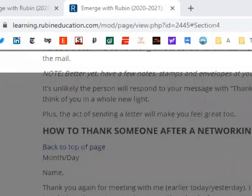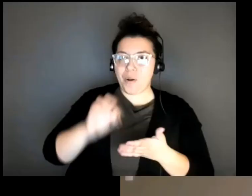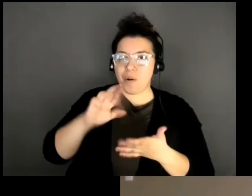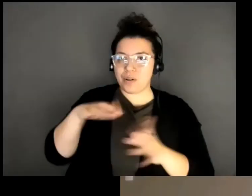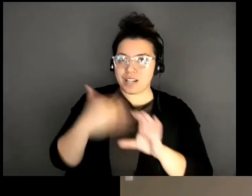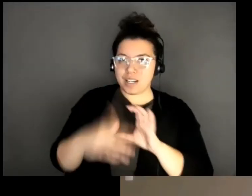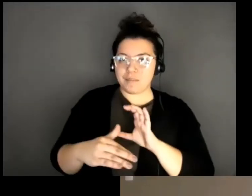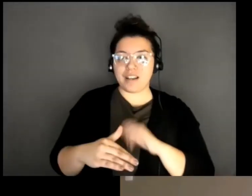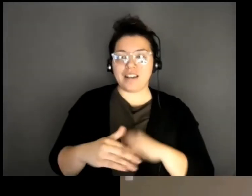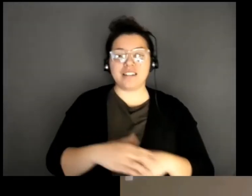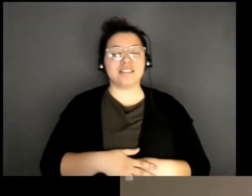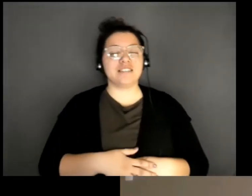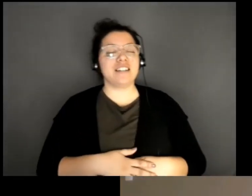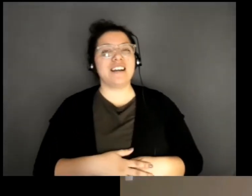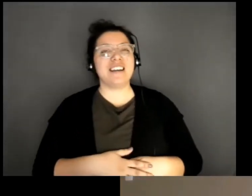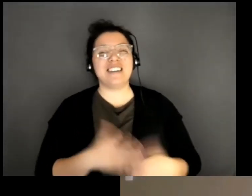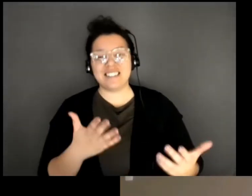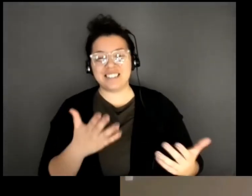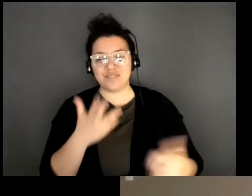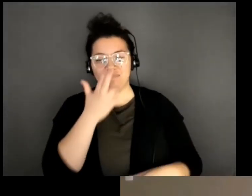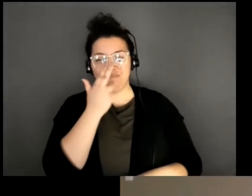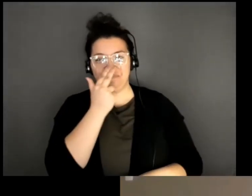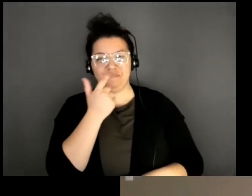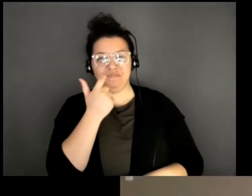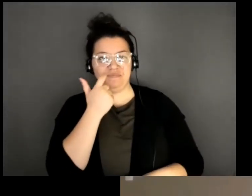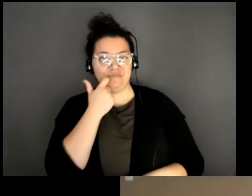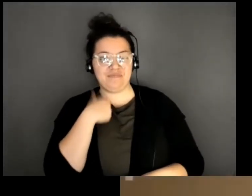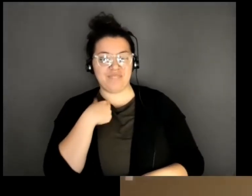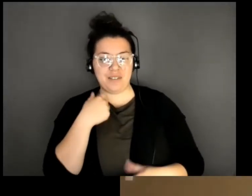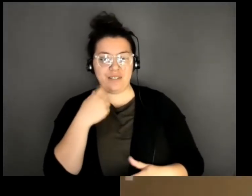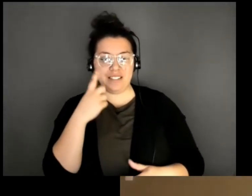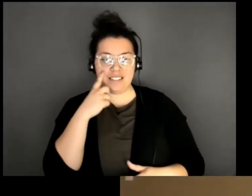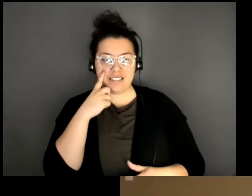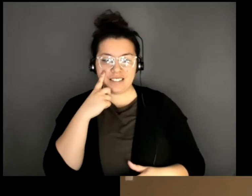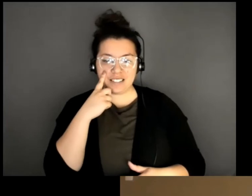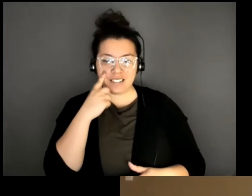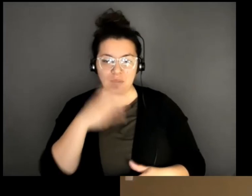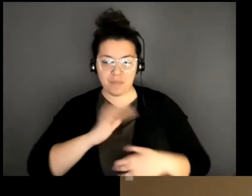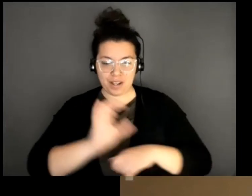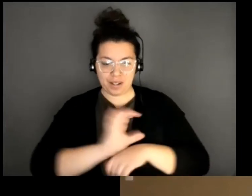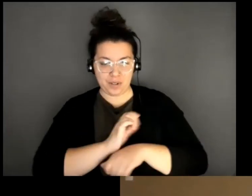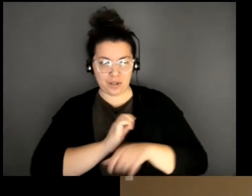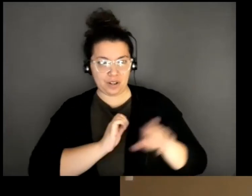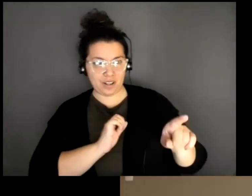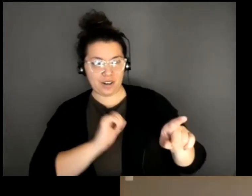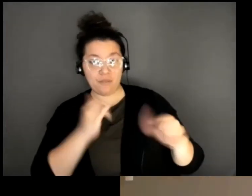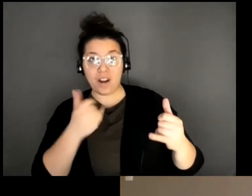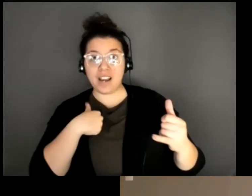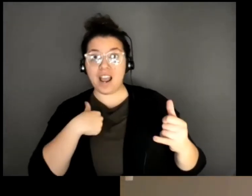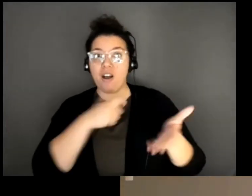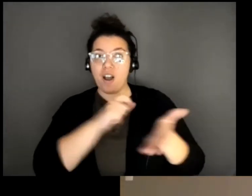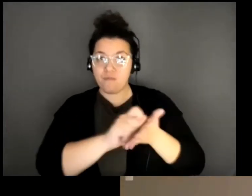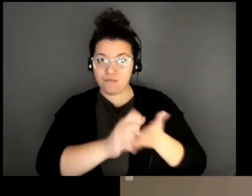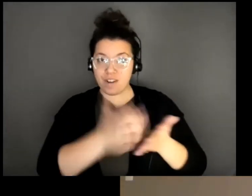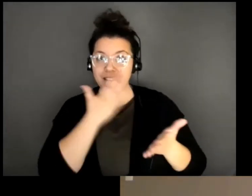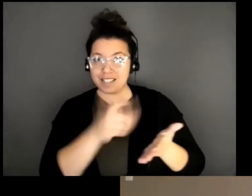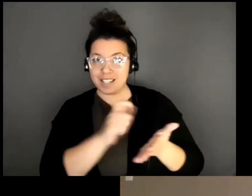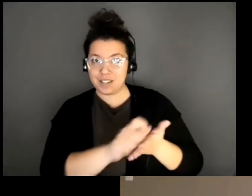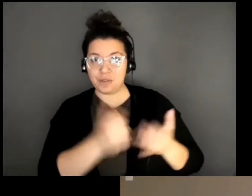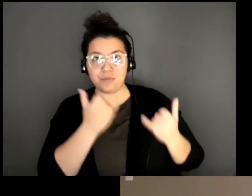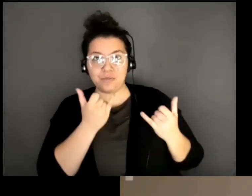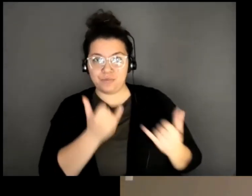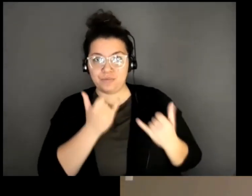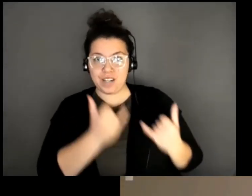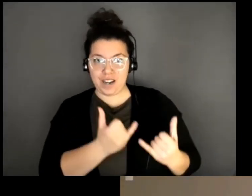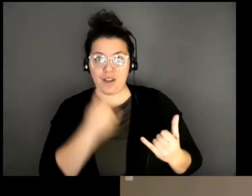was just looking at behind my computer screen. I'm in the process of writing thank you notes currently to my